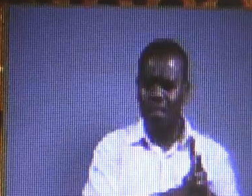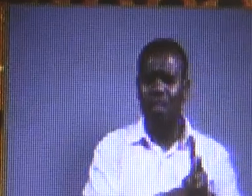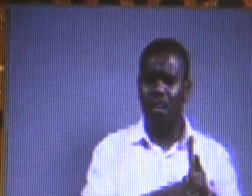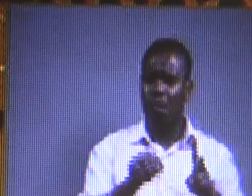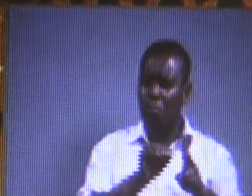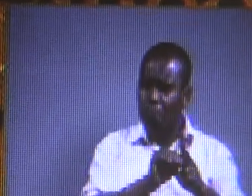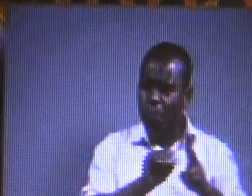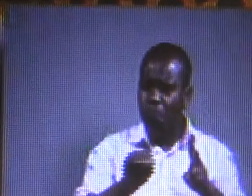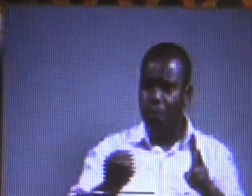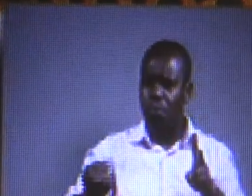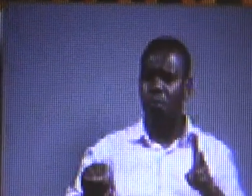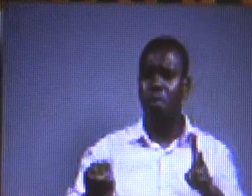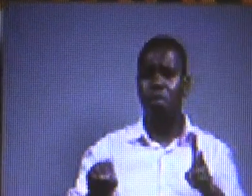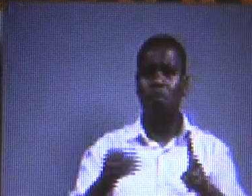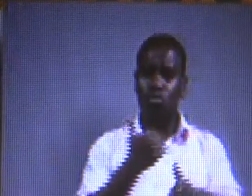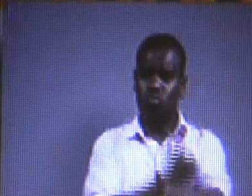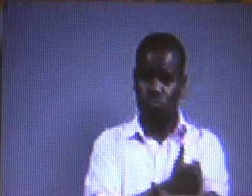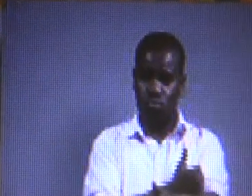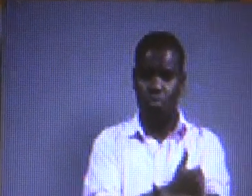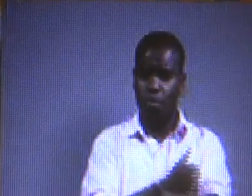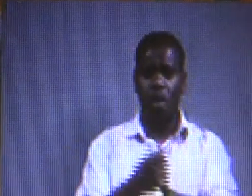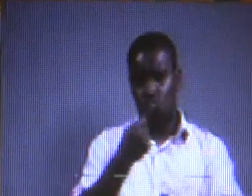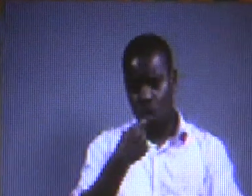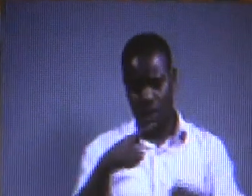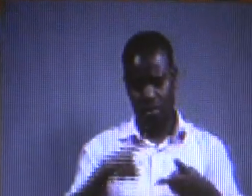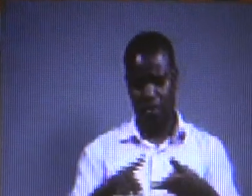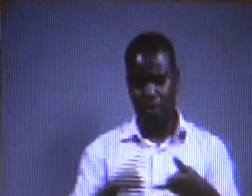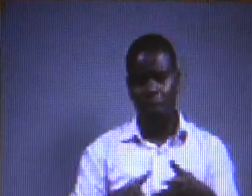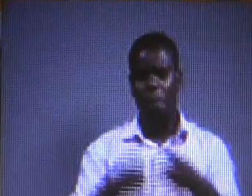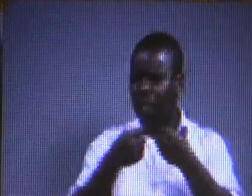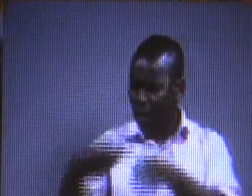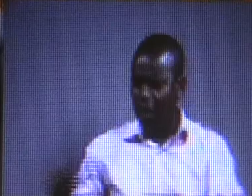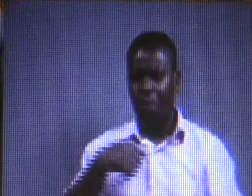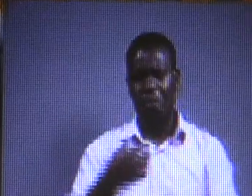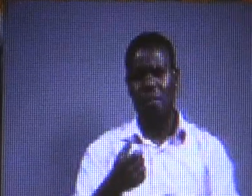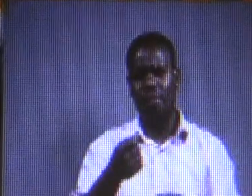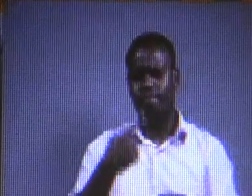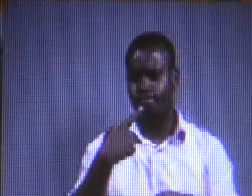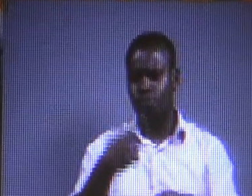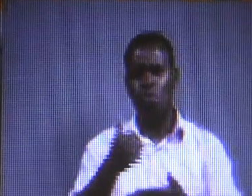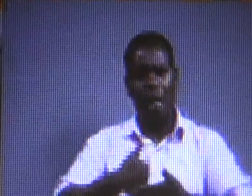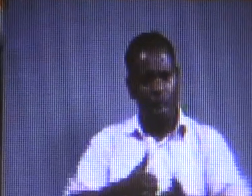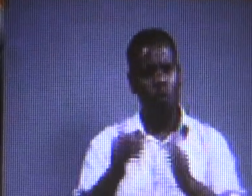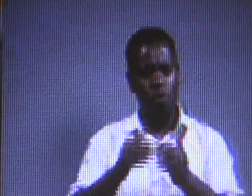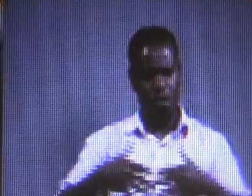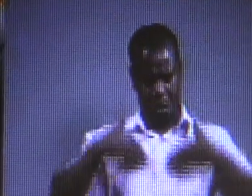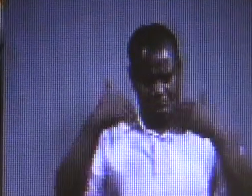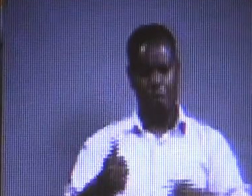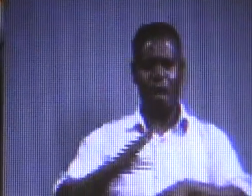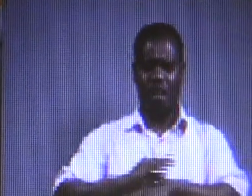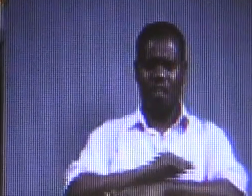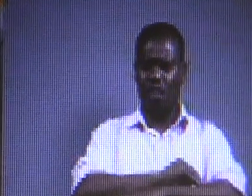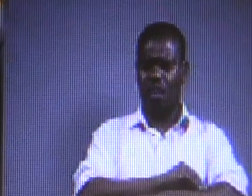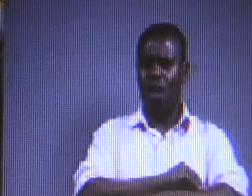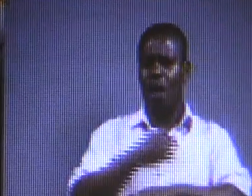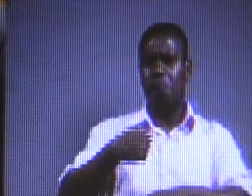which are not made available from a legal viewpoint. And I stand here as the expression of that problem. I was supposed to